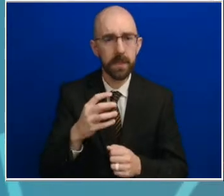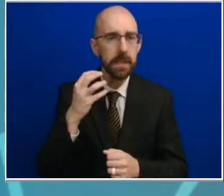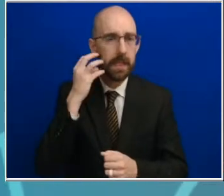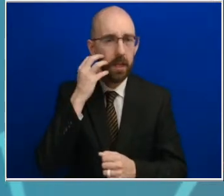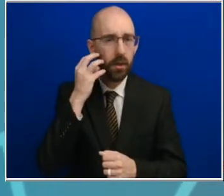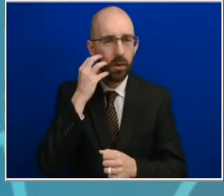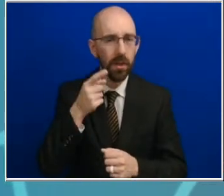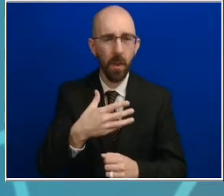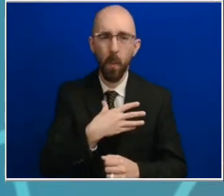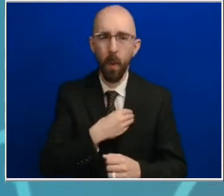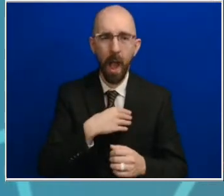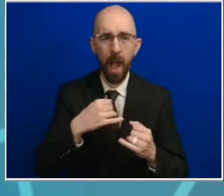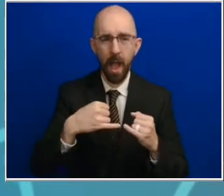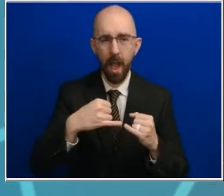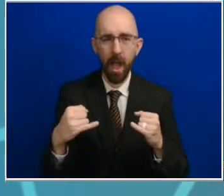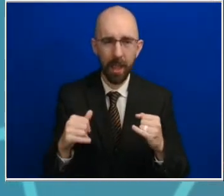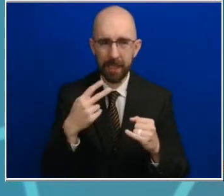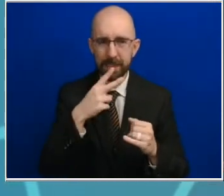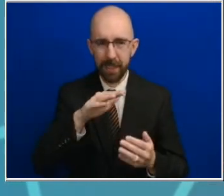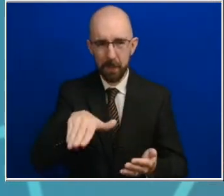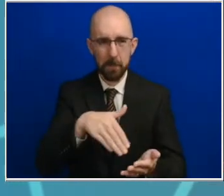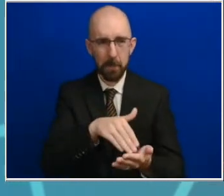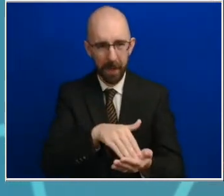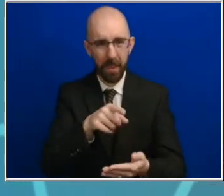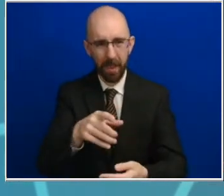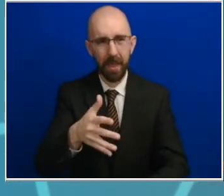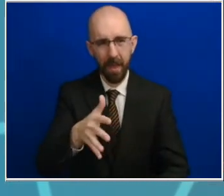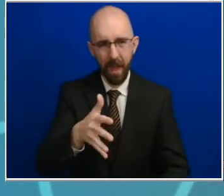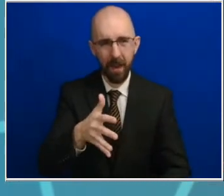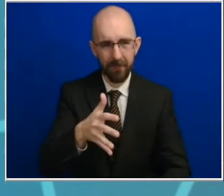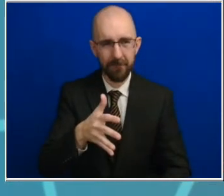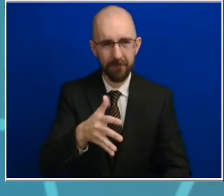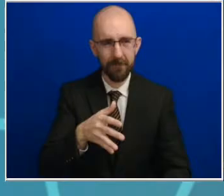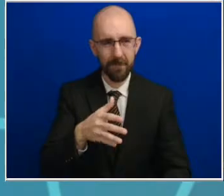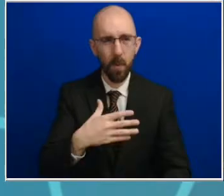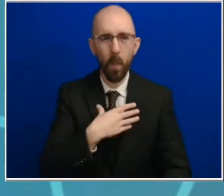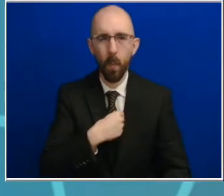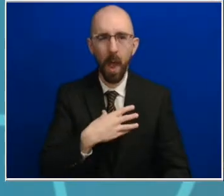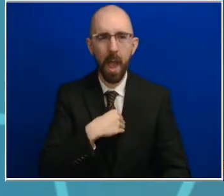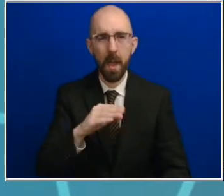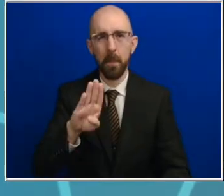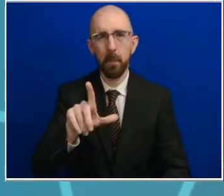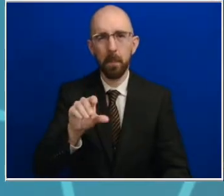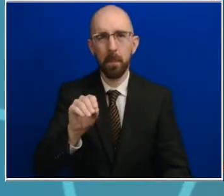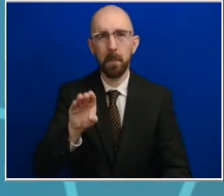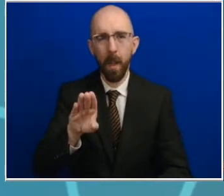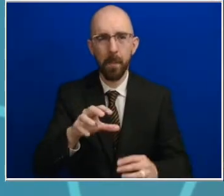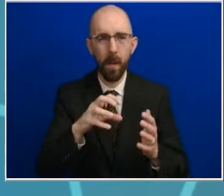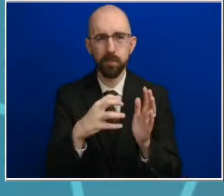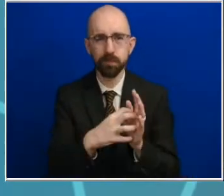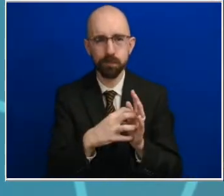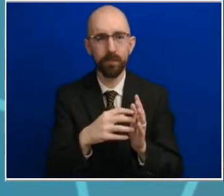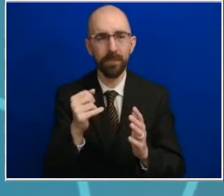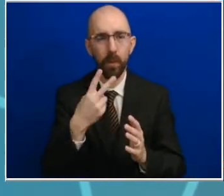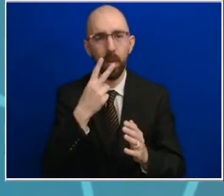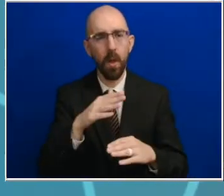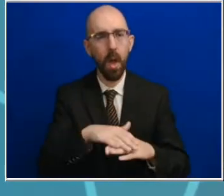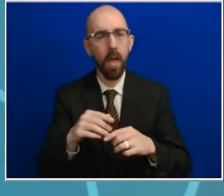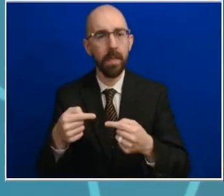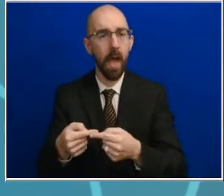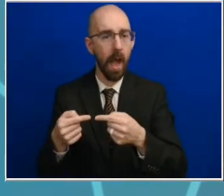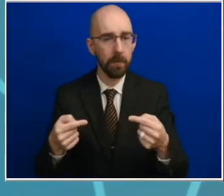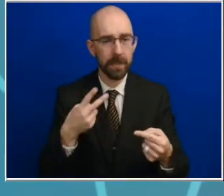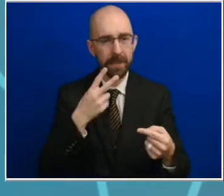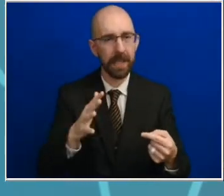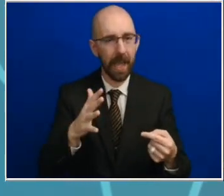streak you see that in the middle, it's kind of Like- kind of this whitish blob. Yes. Versus if you look on the opposite side, you see it's kind of